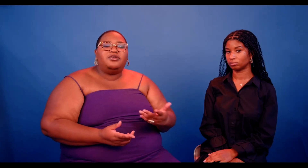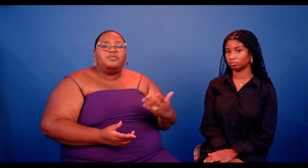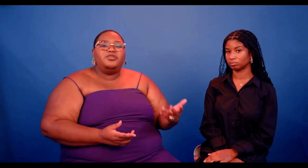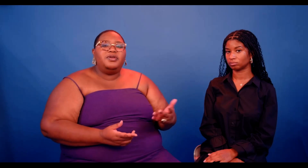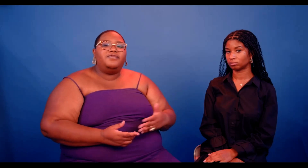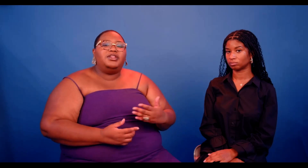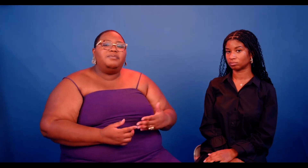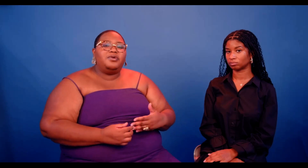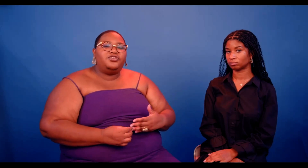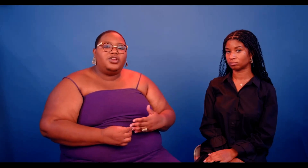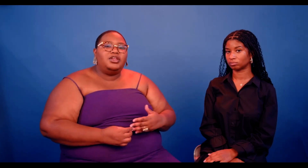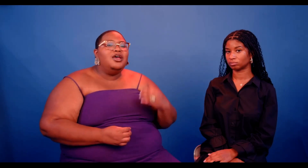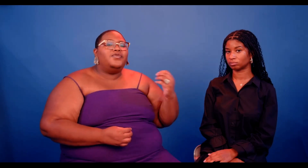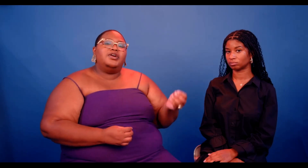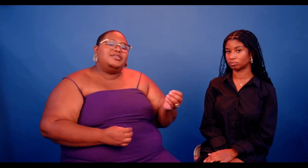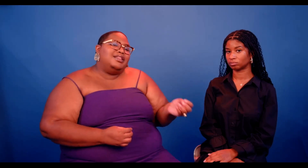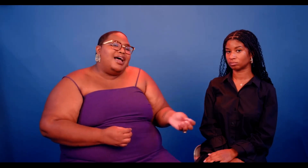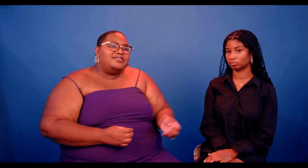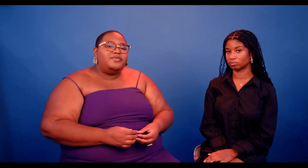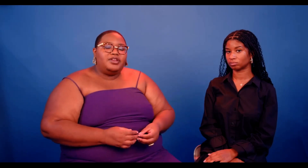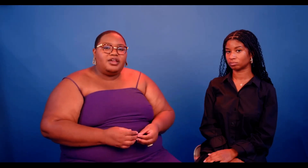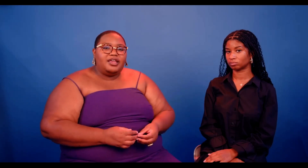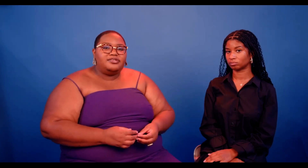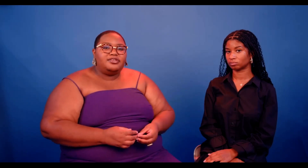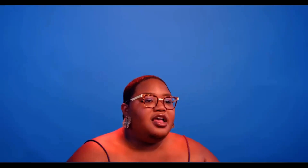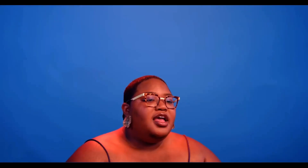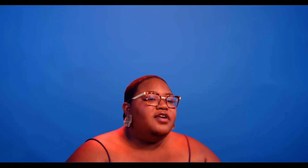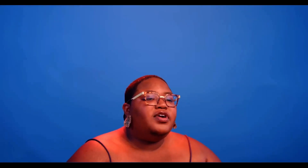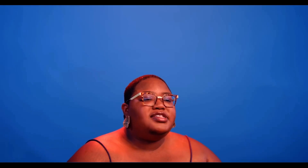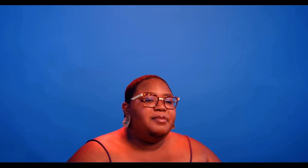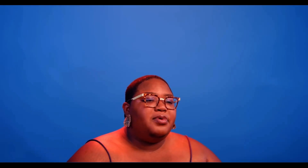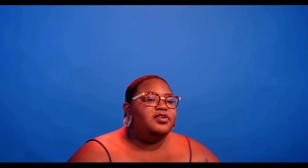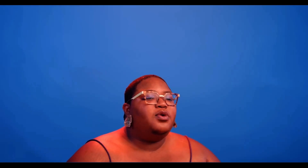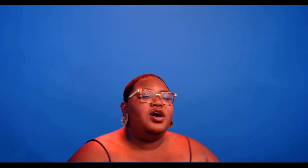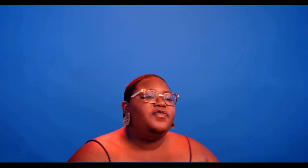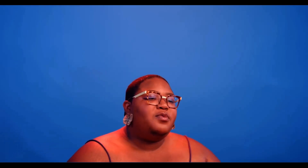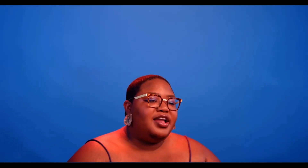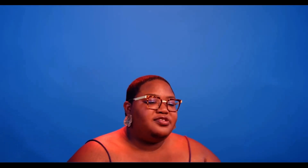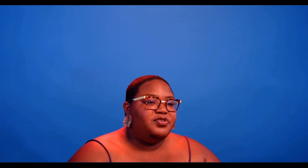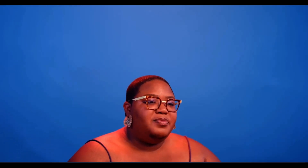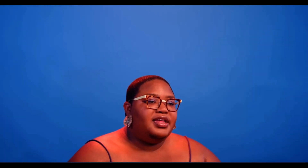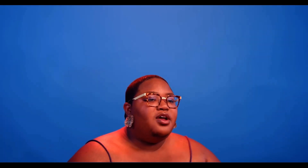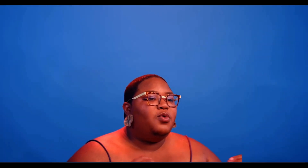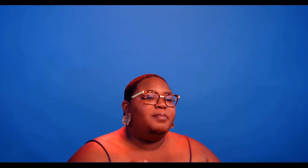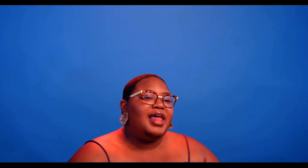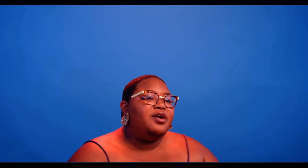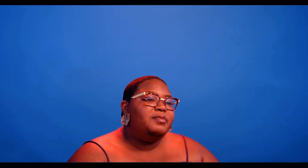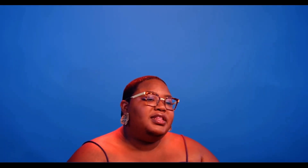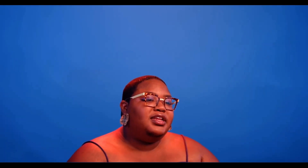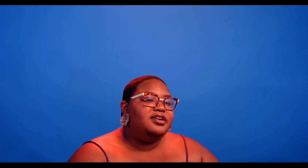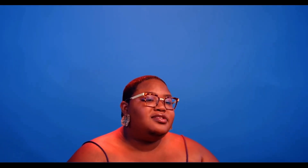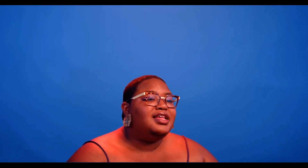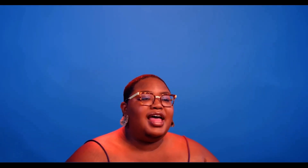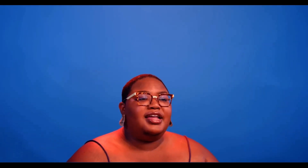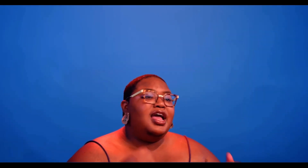of the radical movement for liberation for the last several decades. For example, the welfare rights movement, where Black